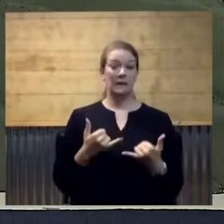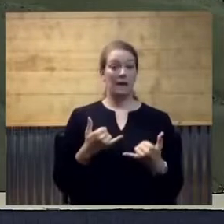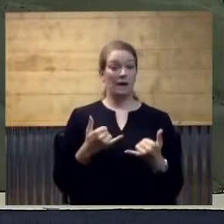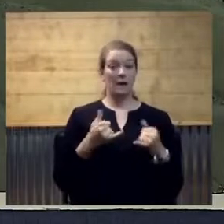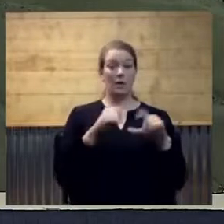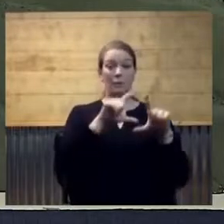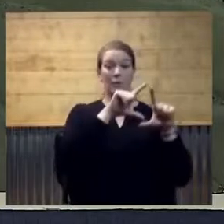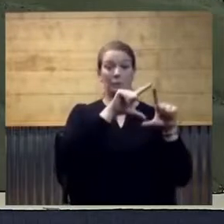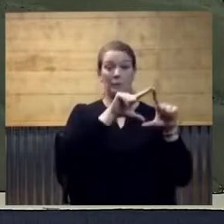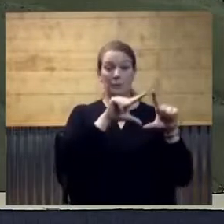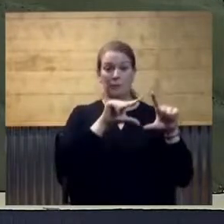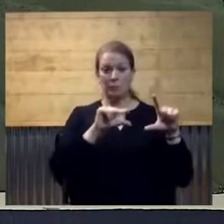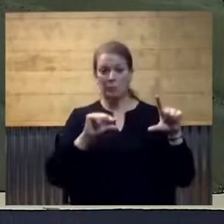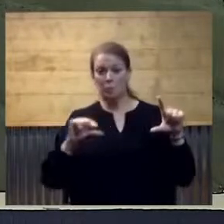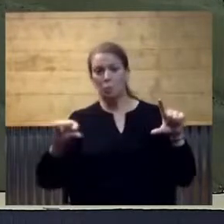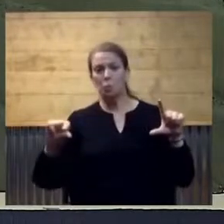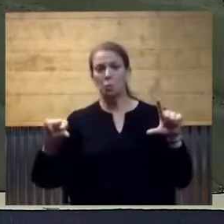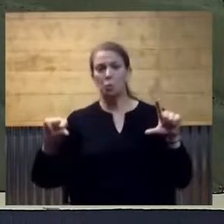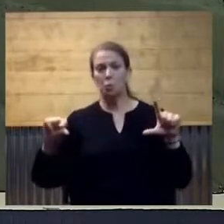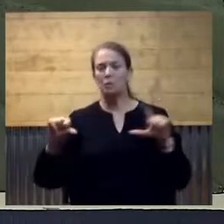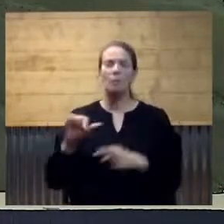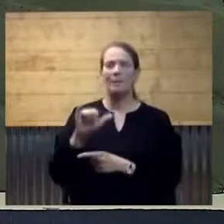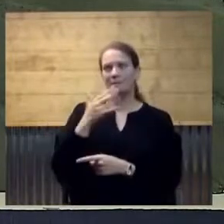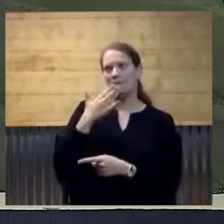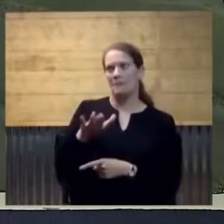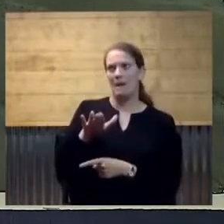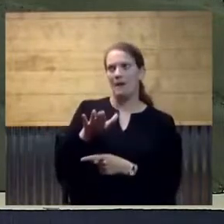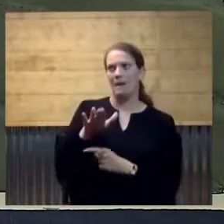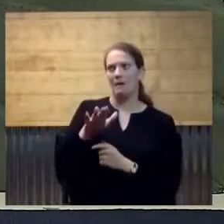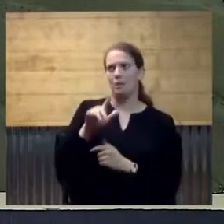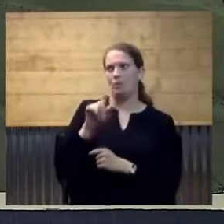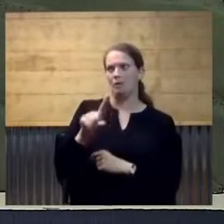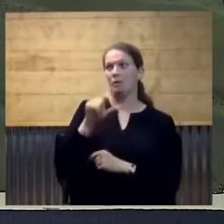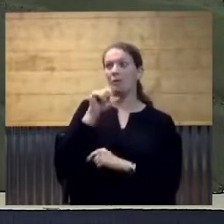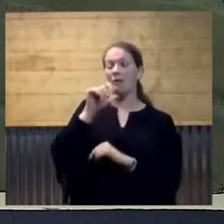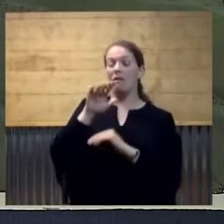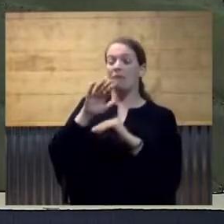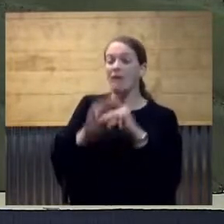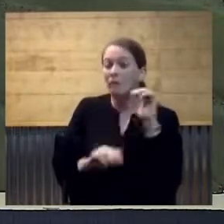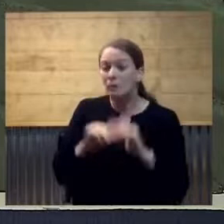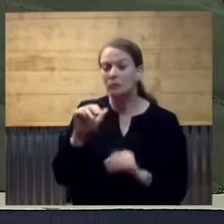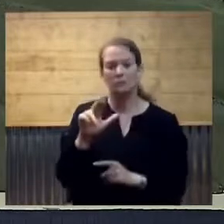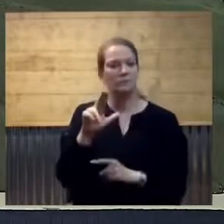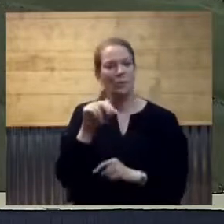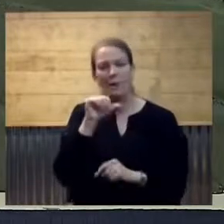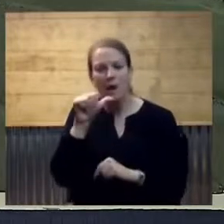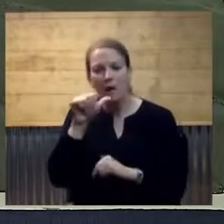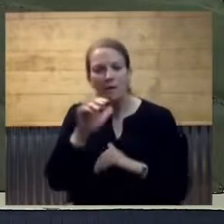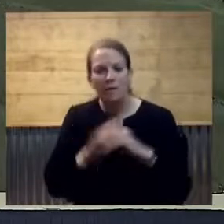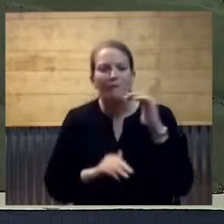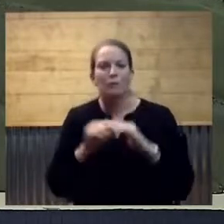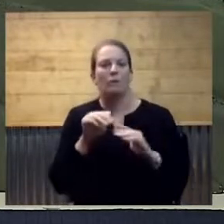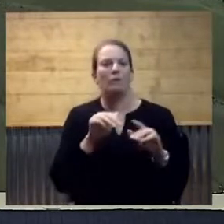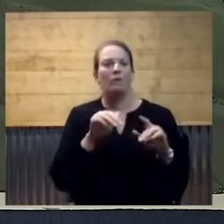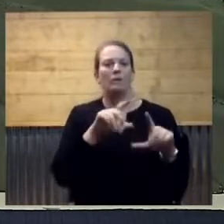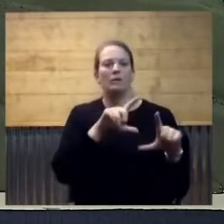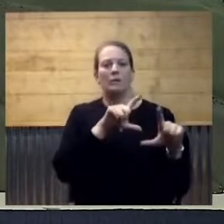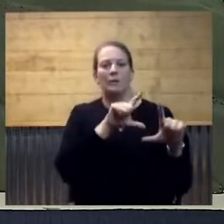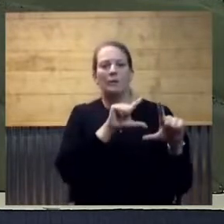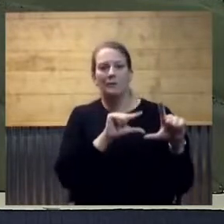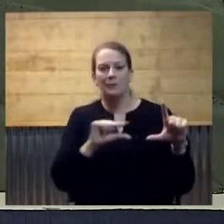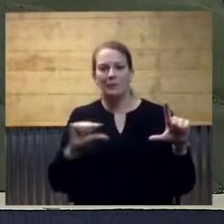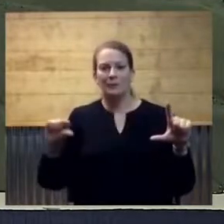today? Bad question. We're not comfortable. But are we where we were